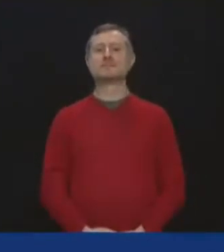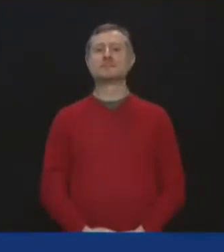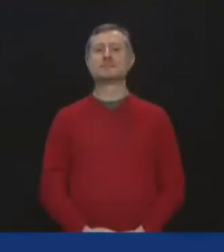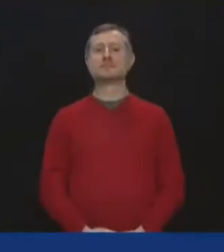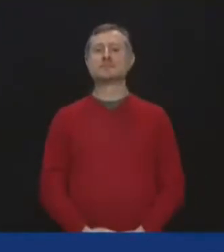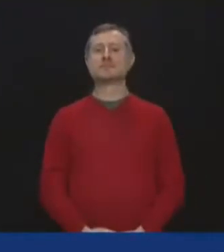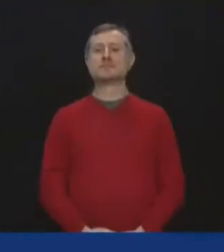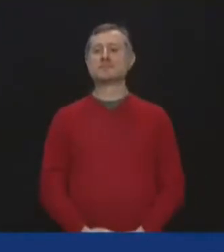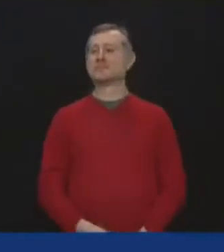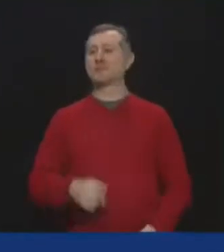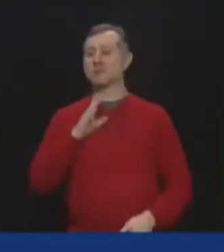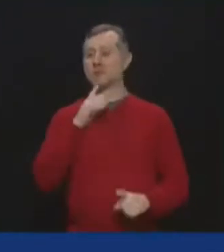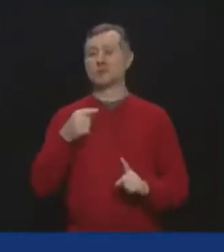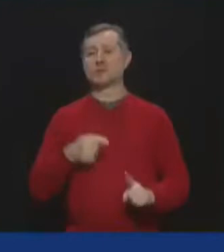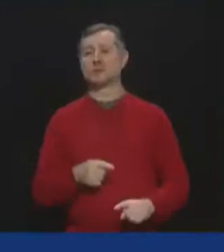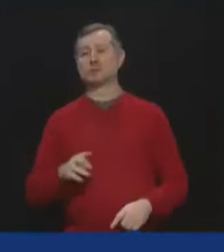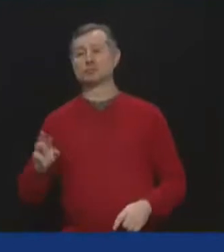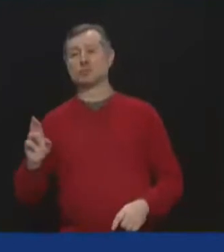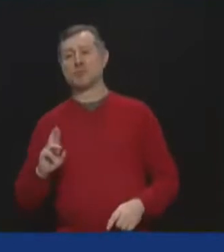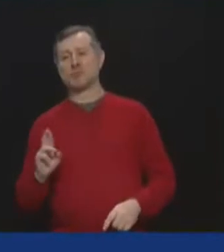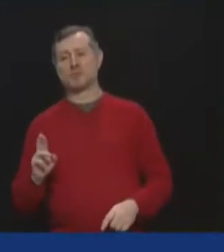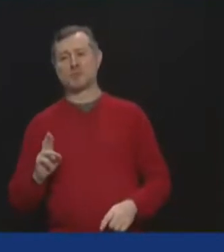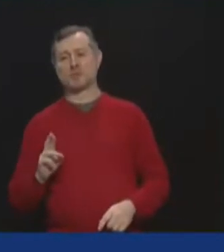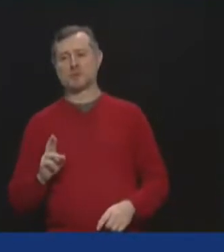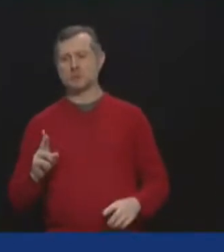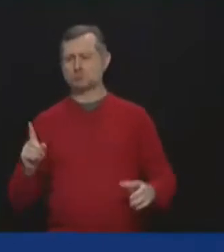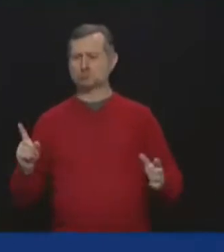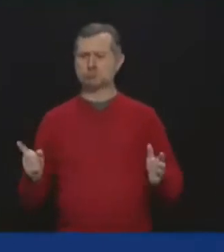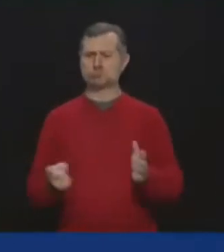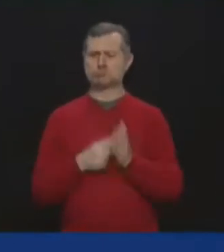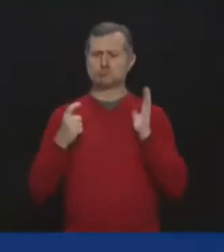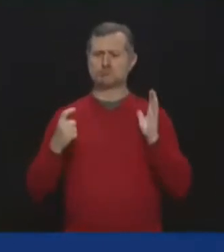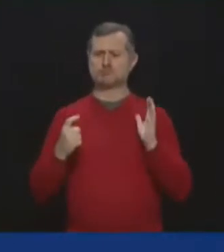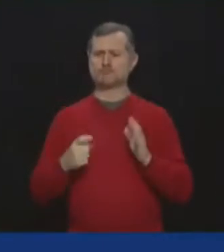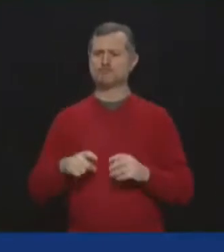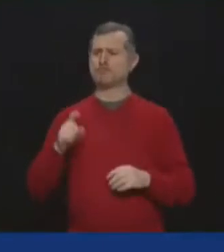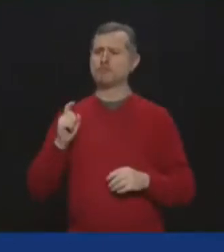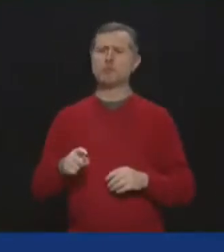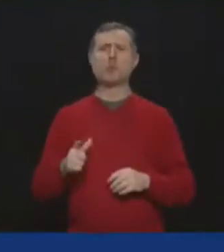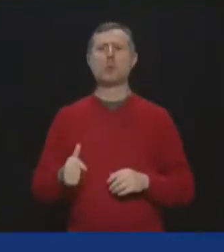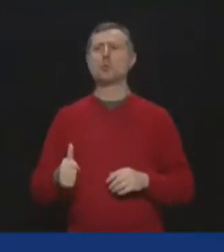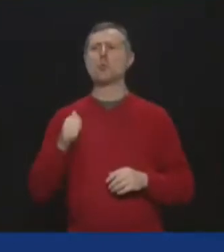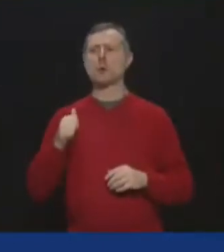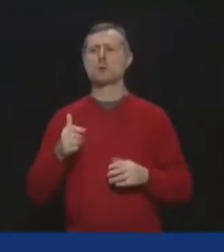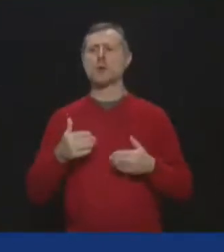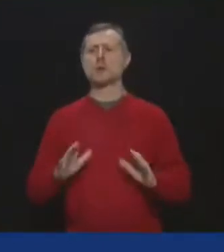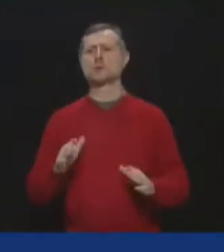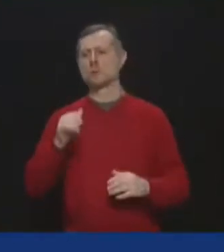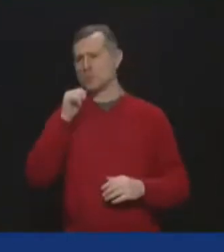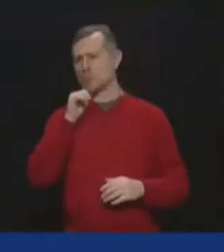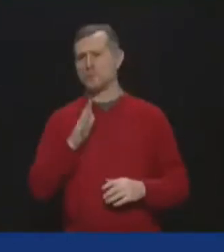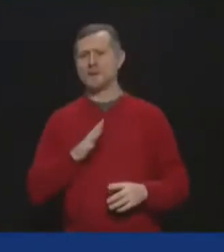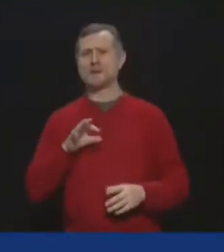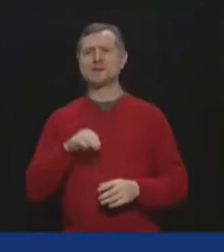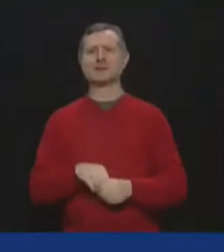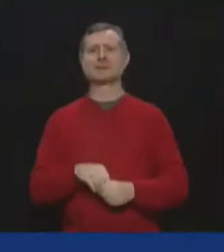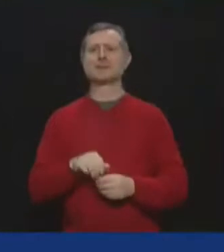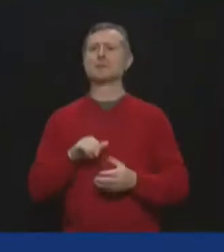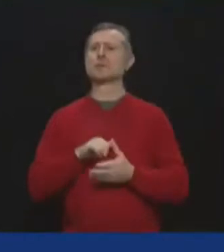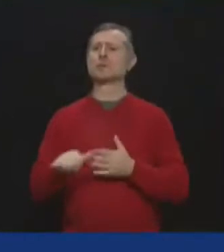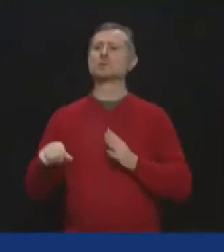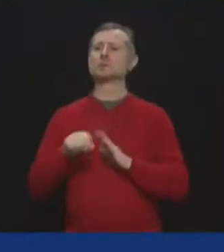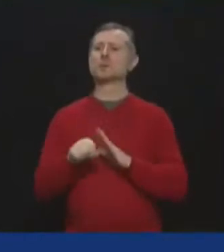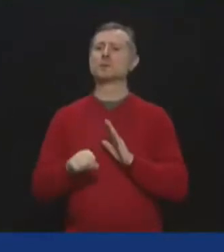Republicans insisting on not allowing women in New York State the right to